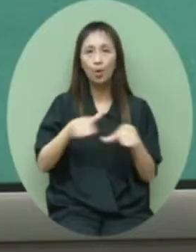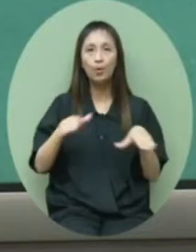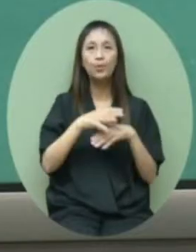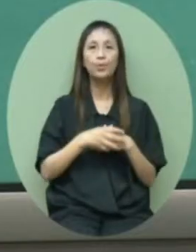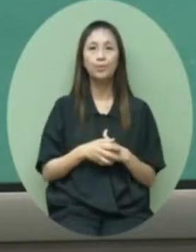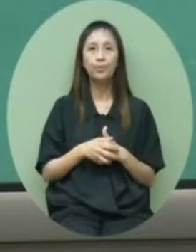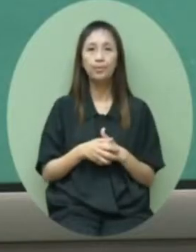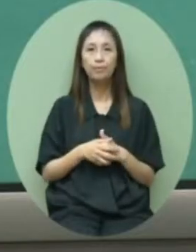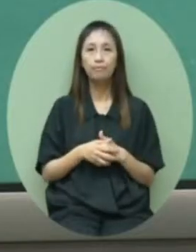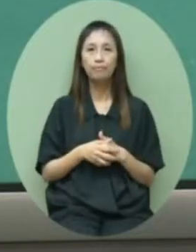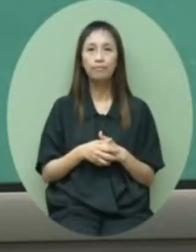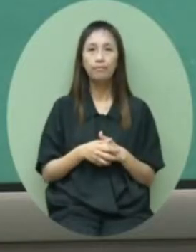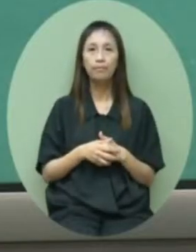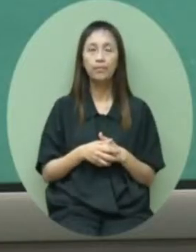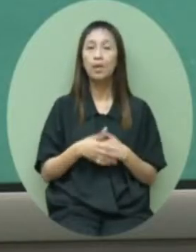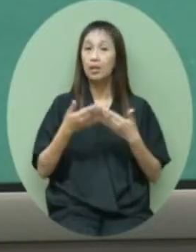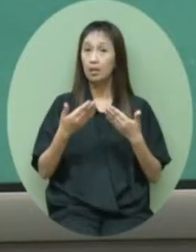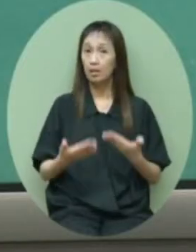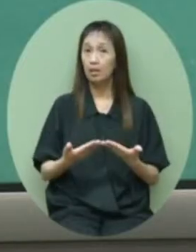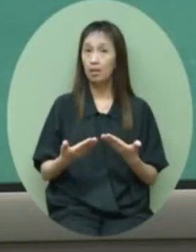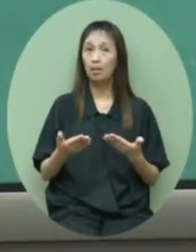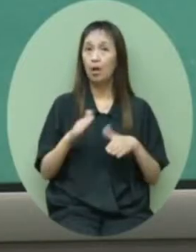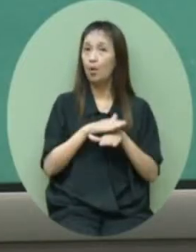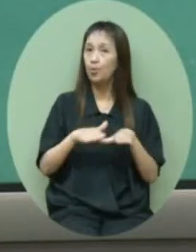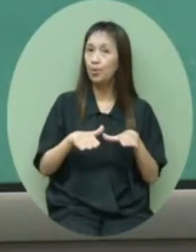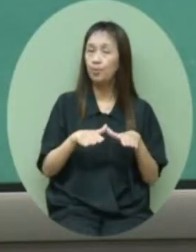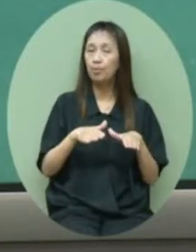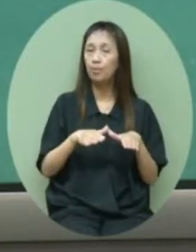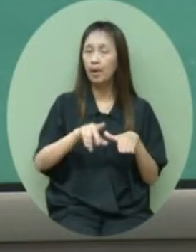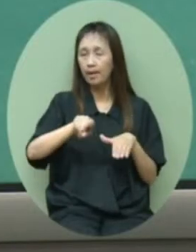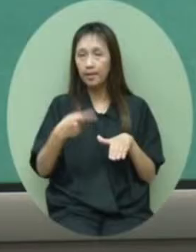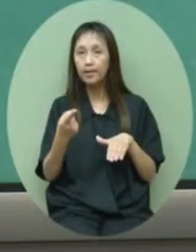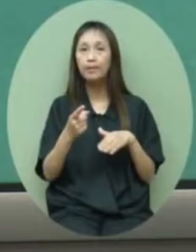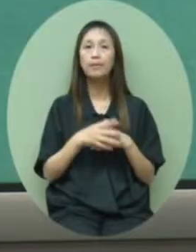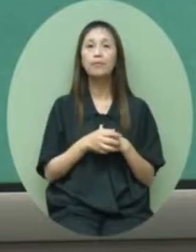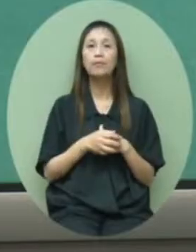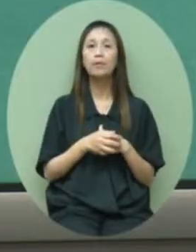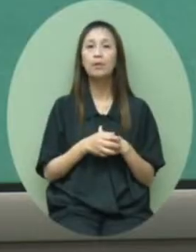but when they drink the water, their mind is at ease.